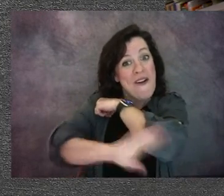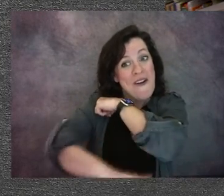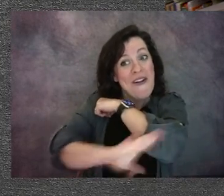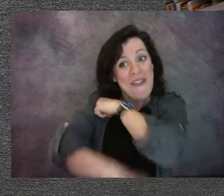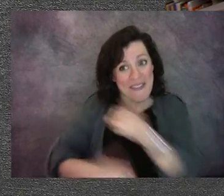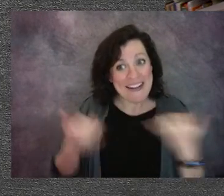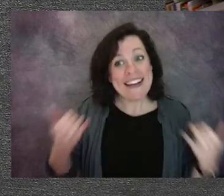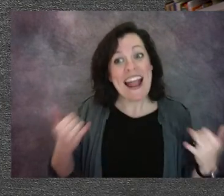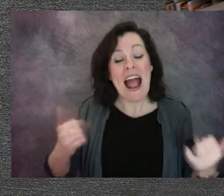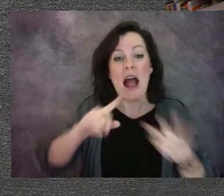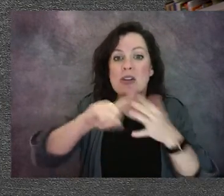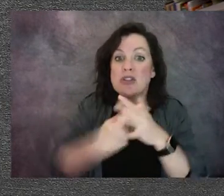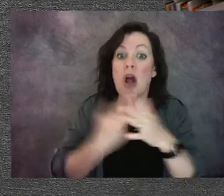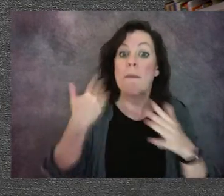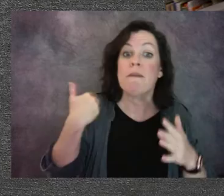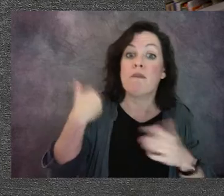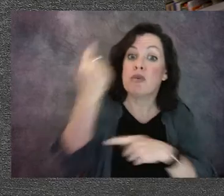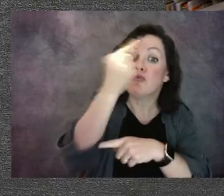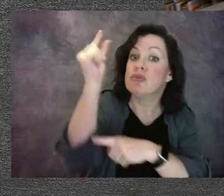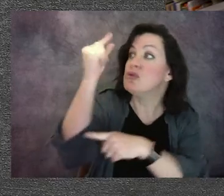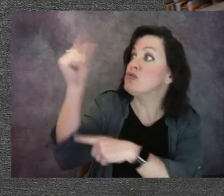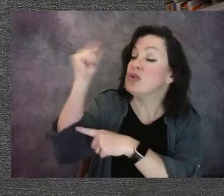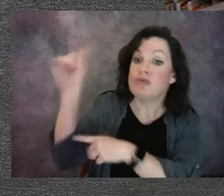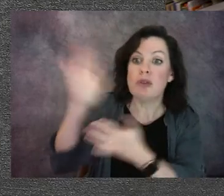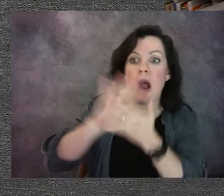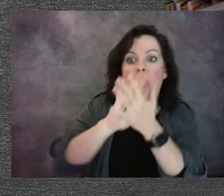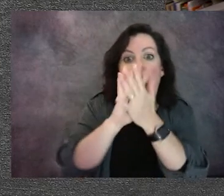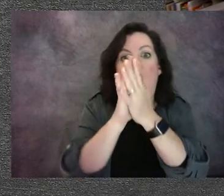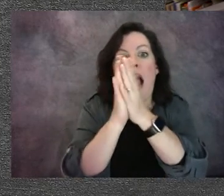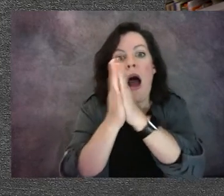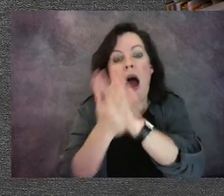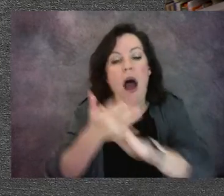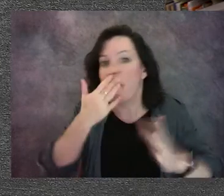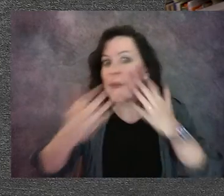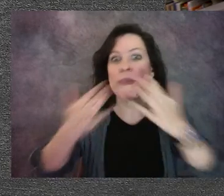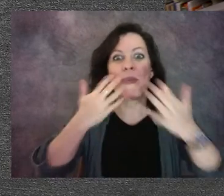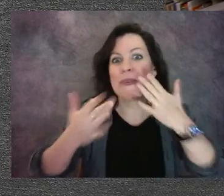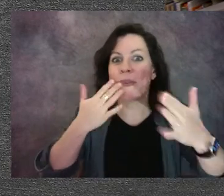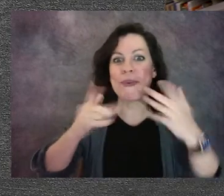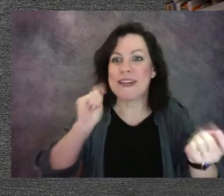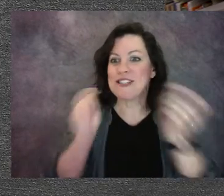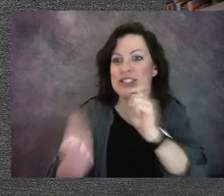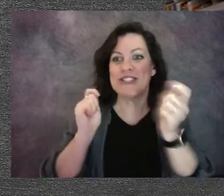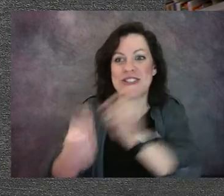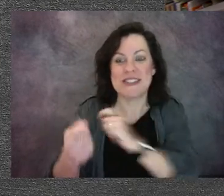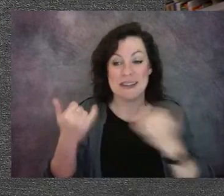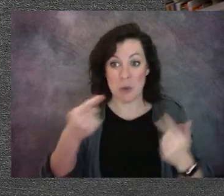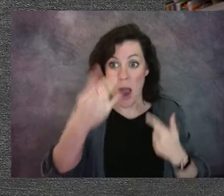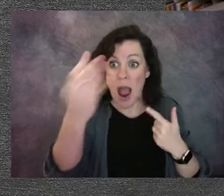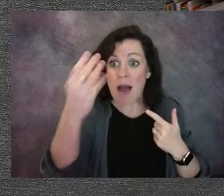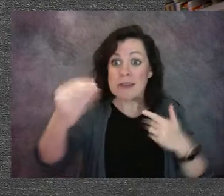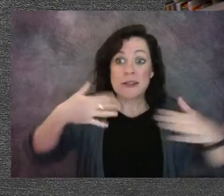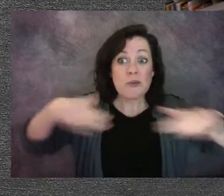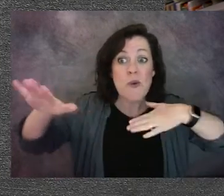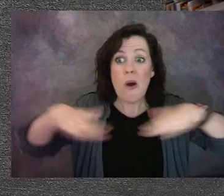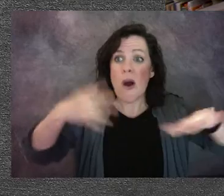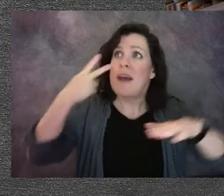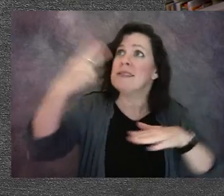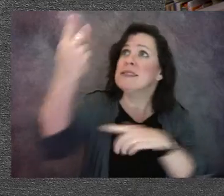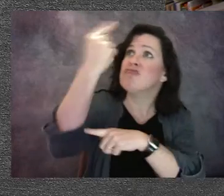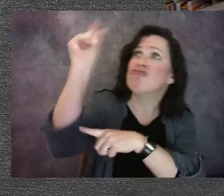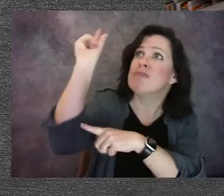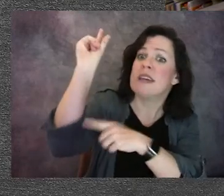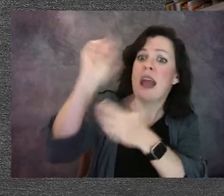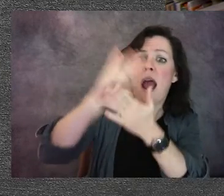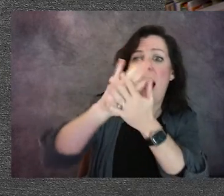the leaves are starting to change. Have you noticed when you're driving around your car, you're walking and hiking, you see these green leaves on the